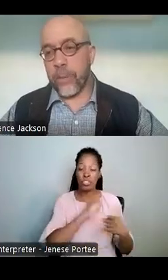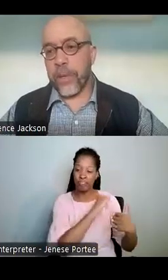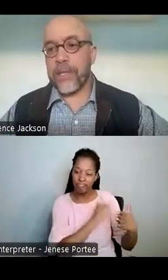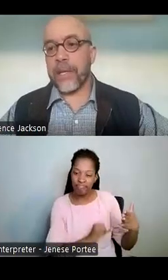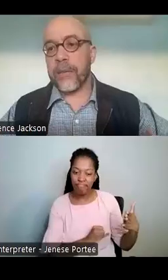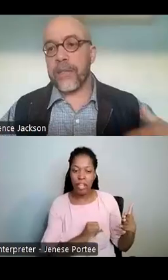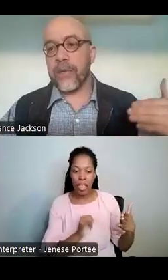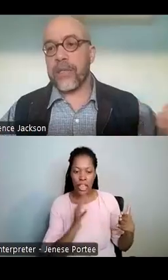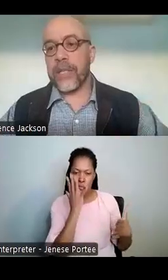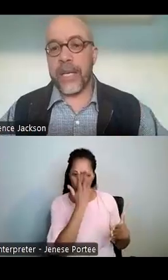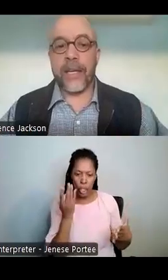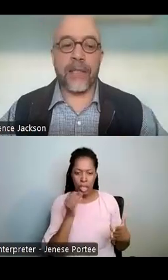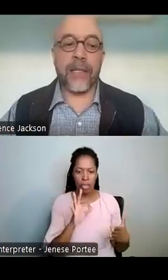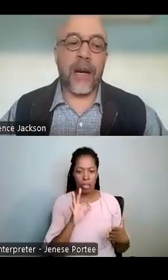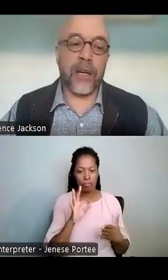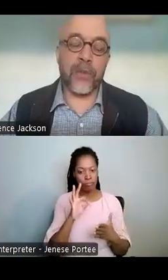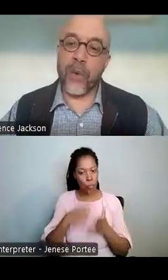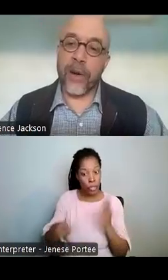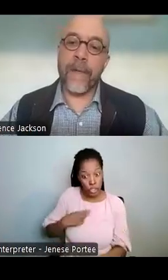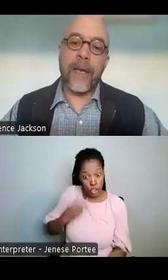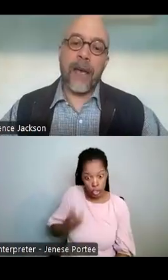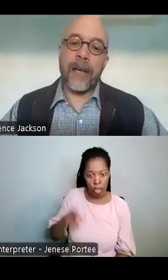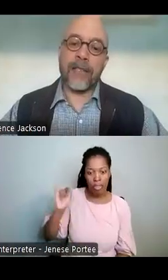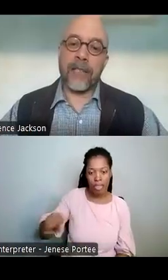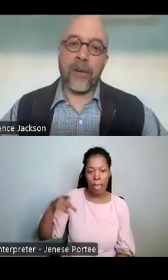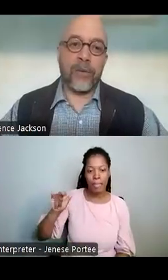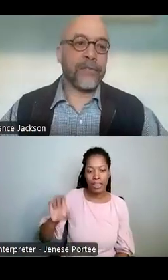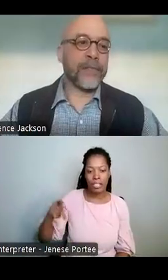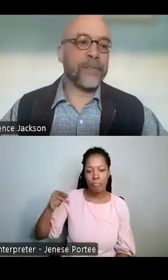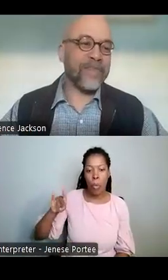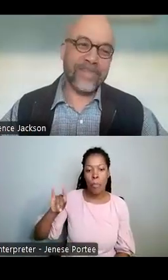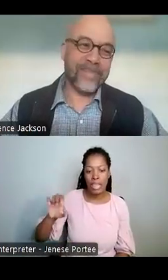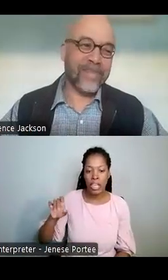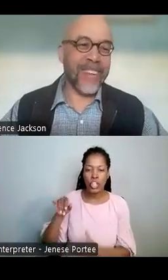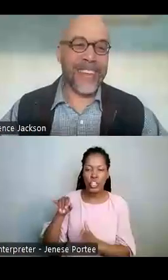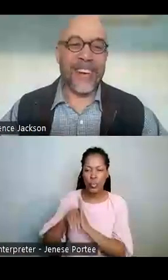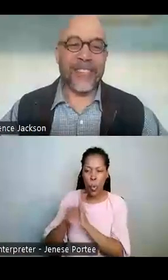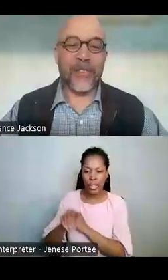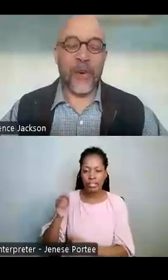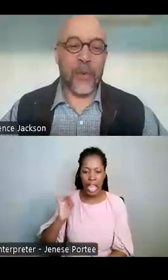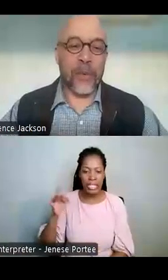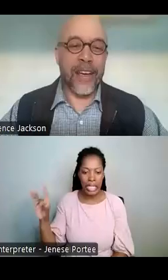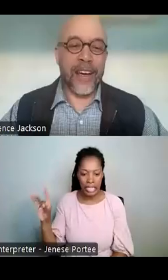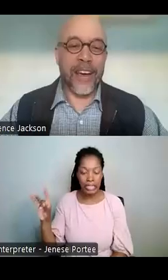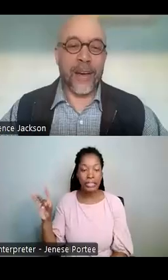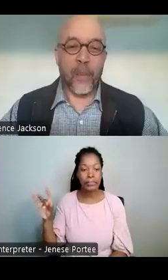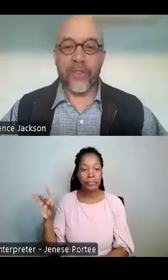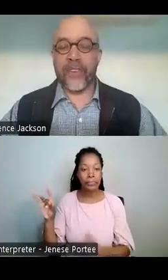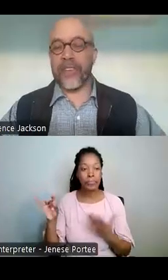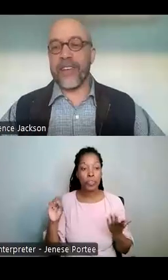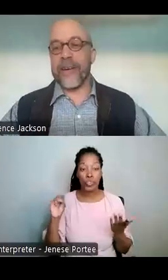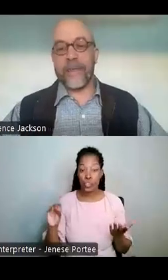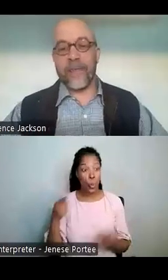the place that comes to us today as Congo Square. And so you have Latrobe